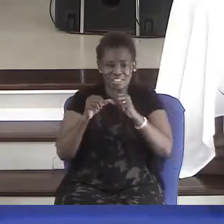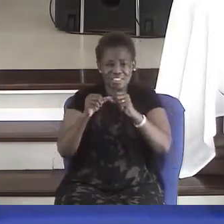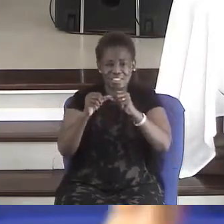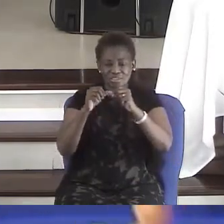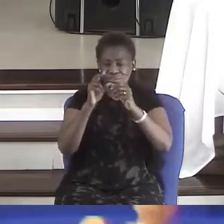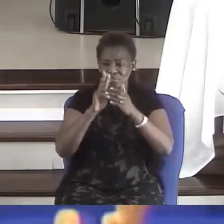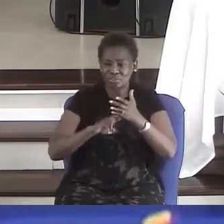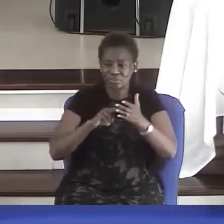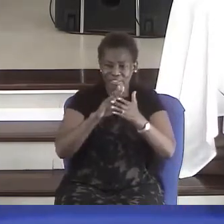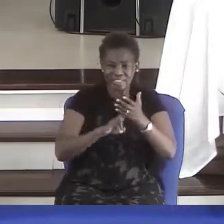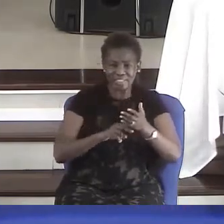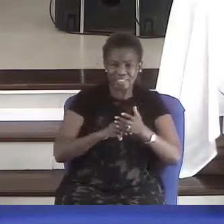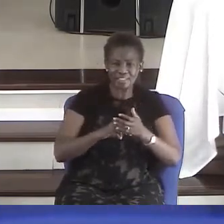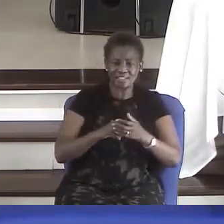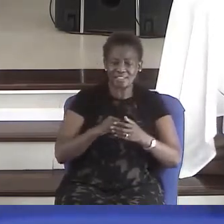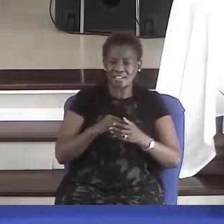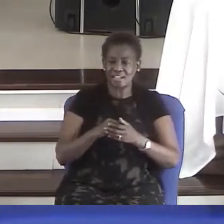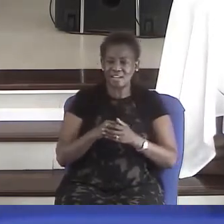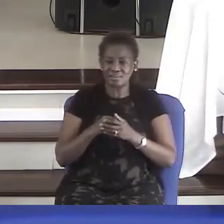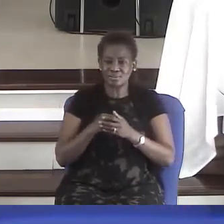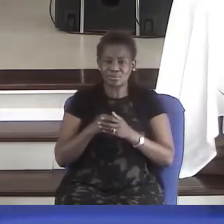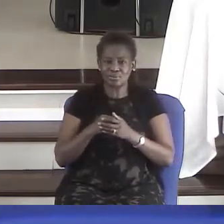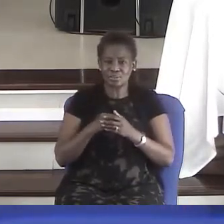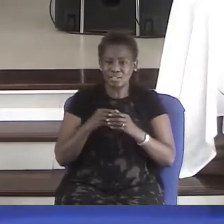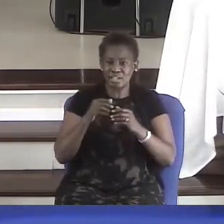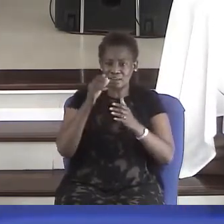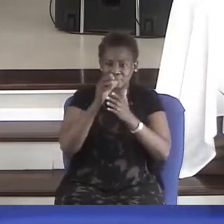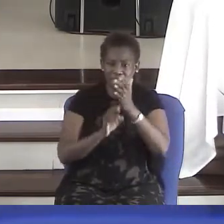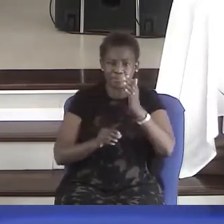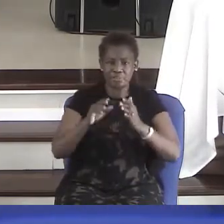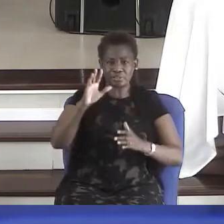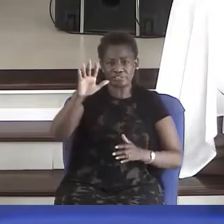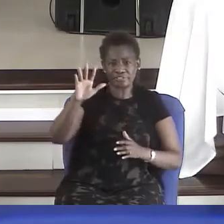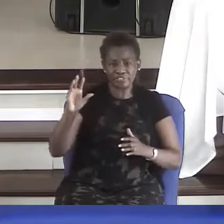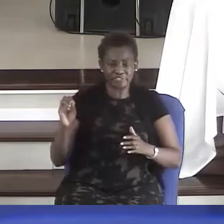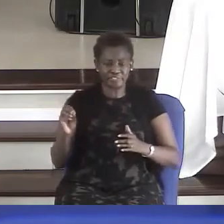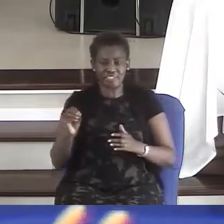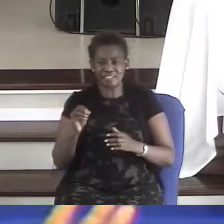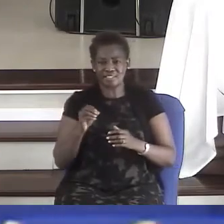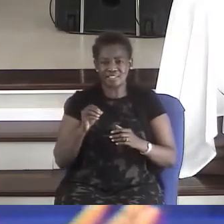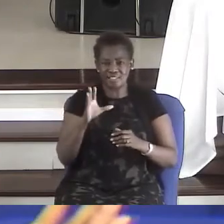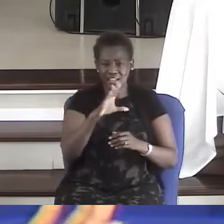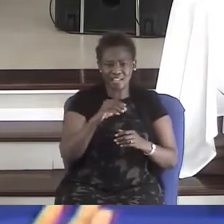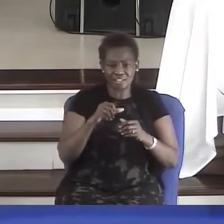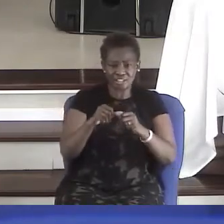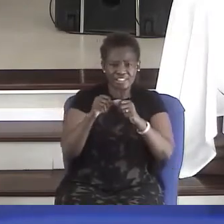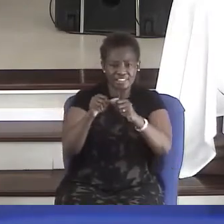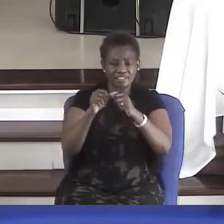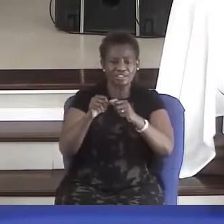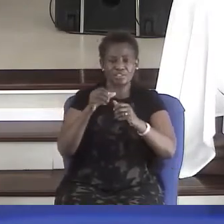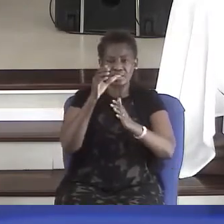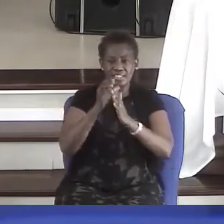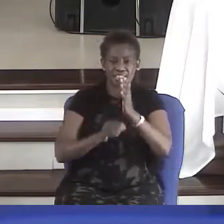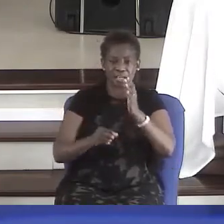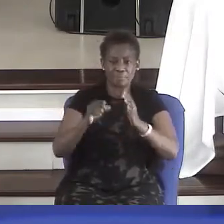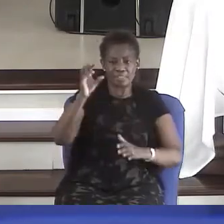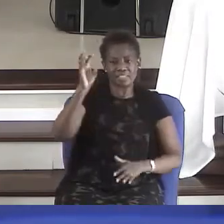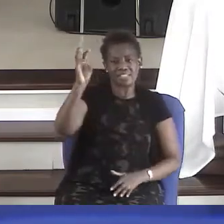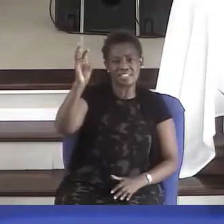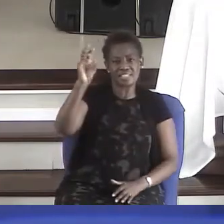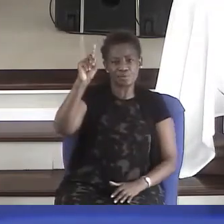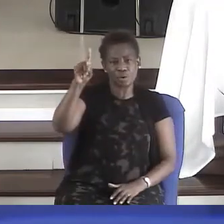50s and into 61, and you find, my brothers and sisters, all of these high subject matters.